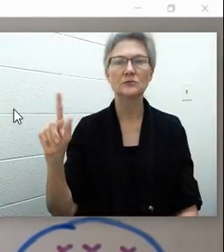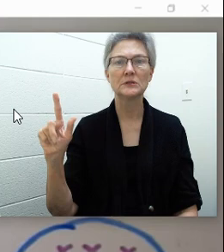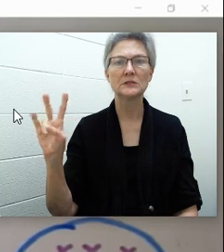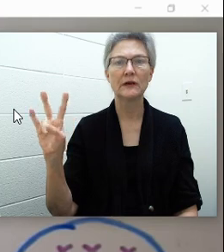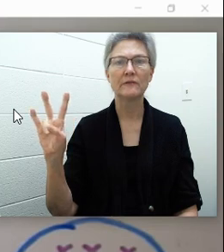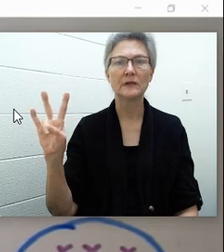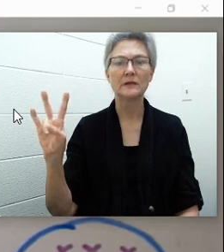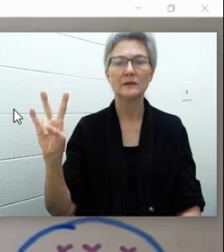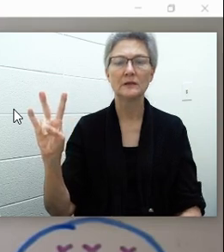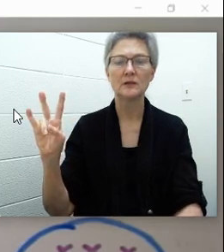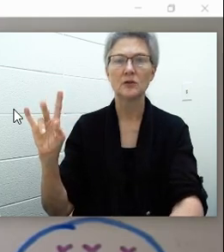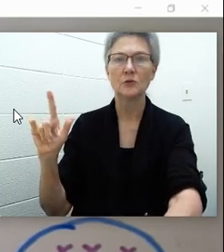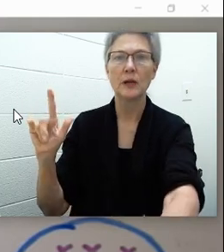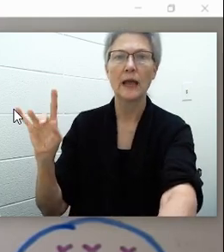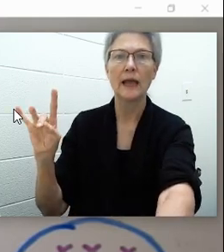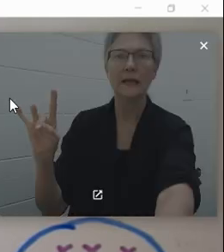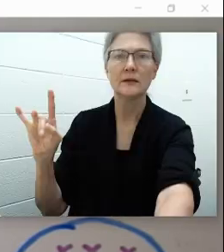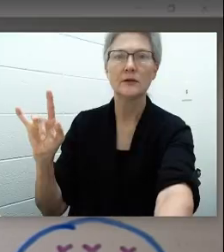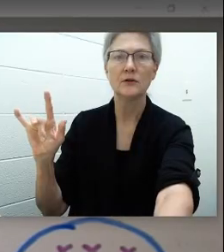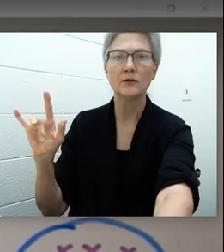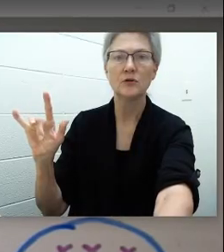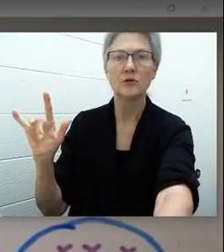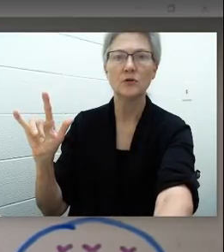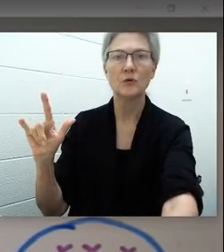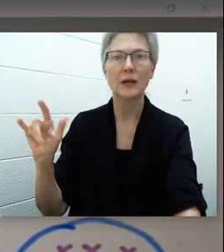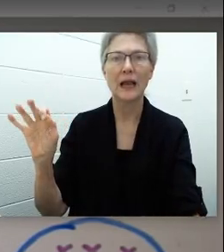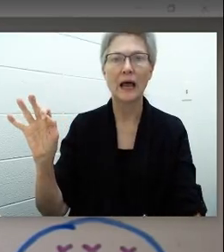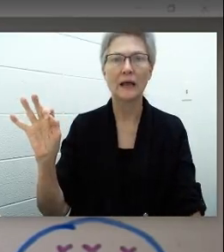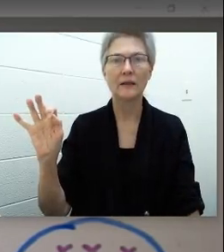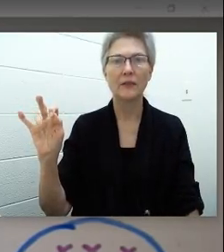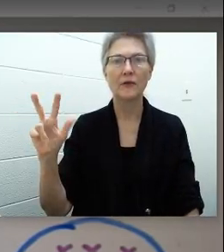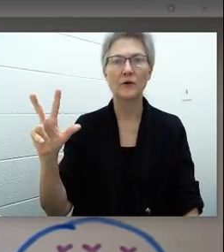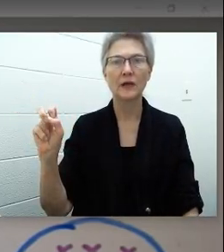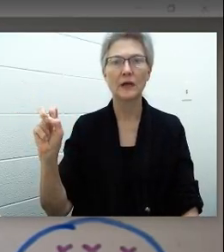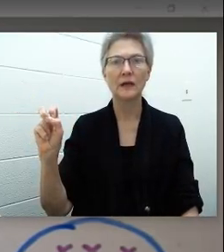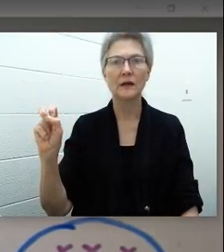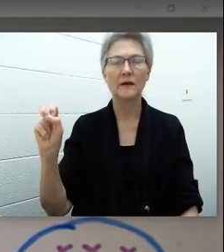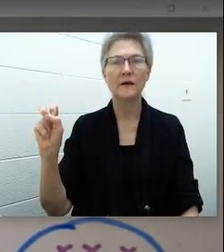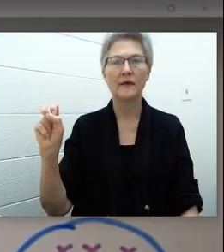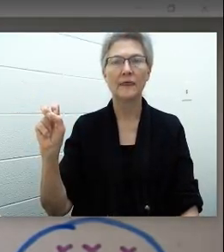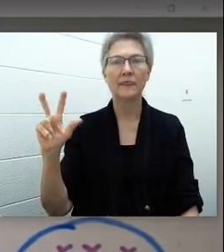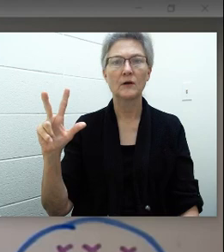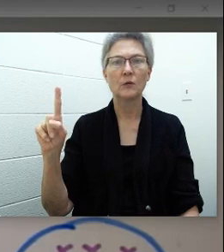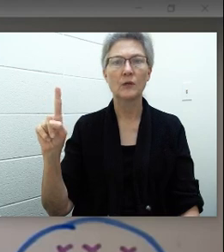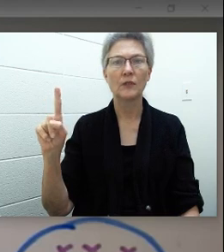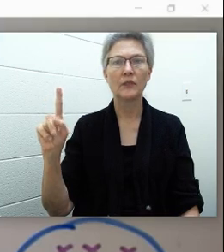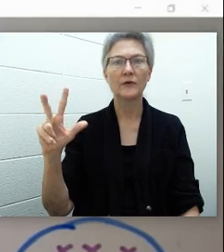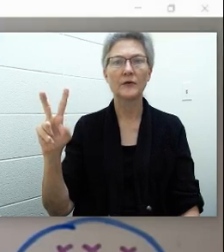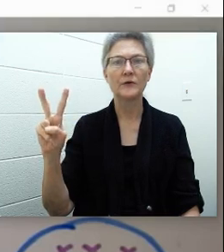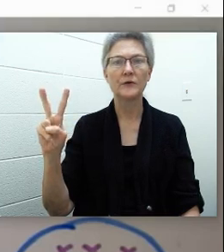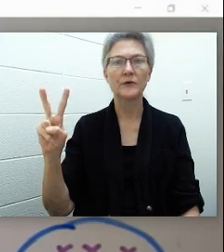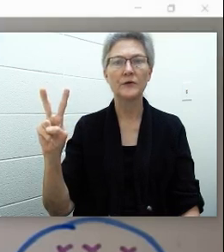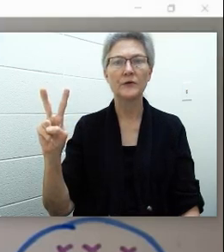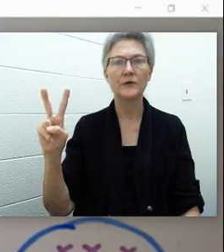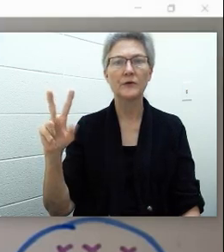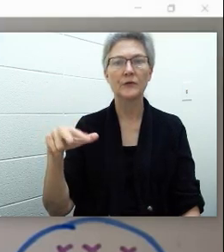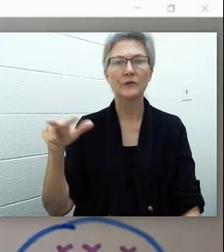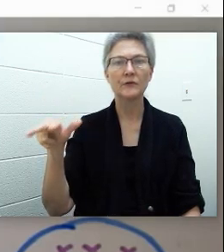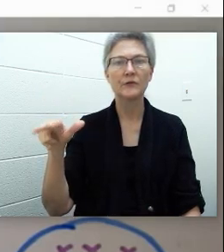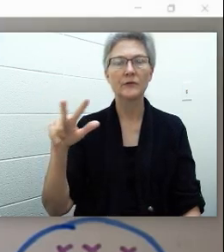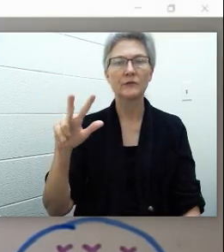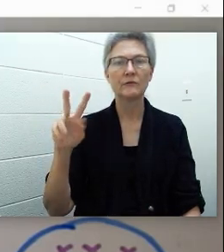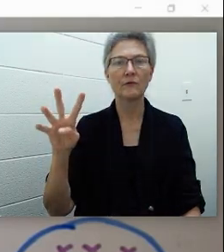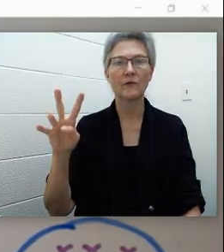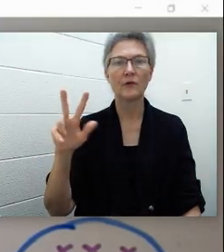26, 27, 28, 29, 30, 31, 32,